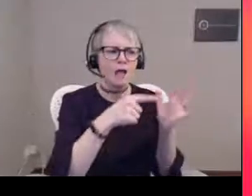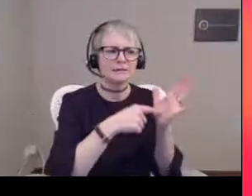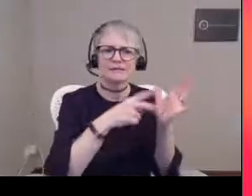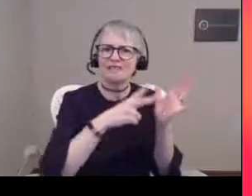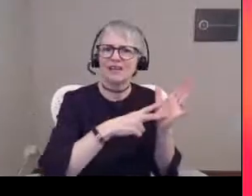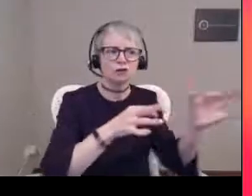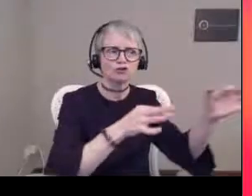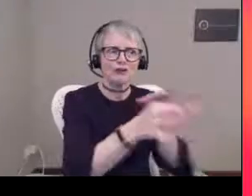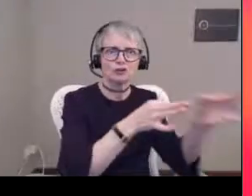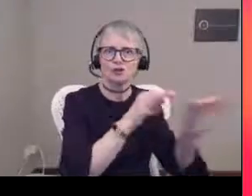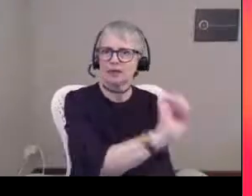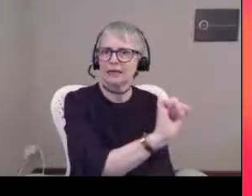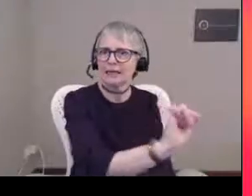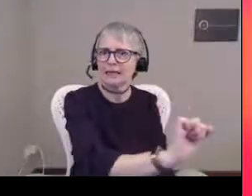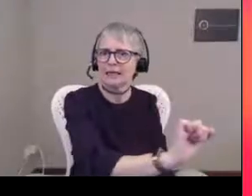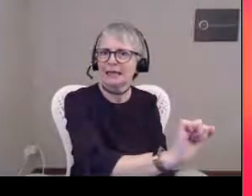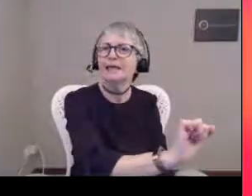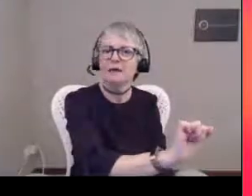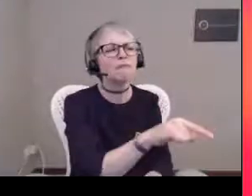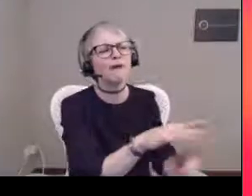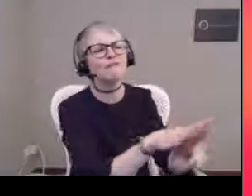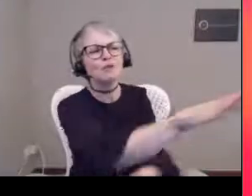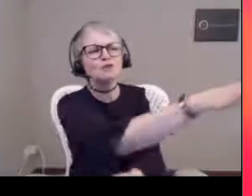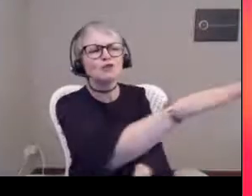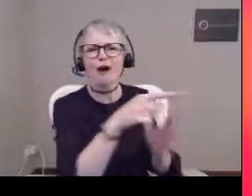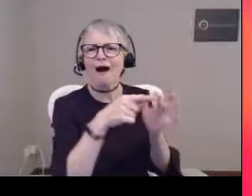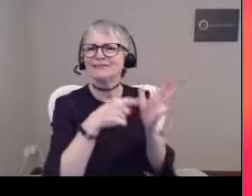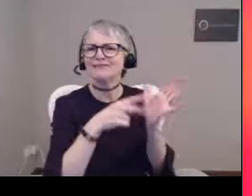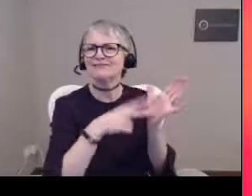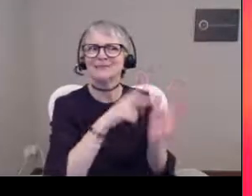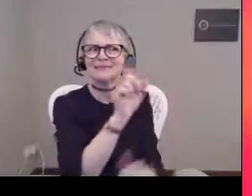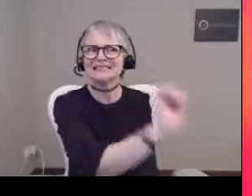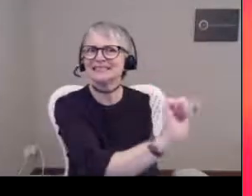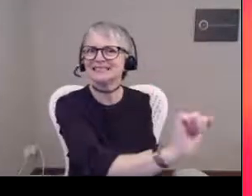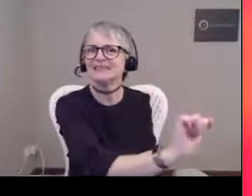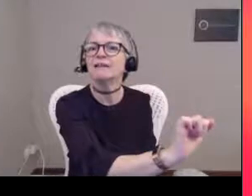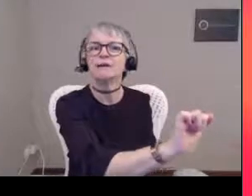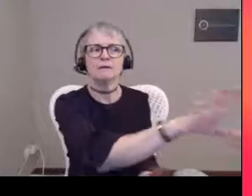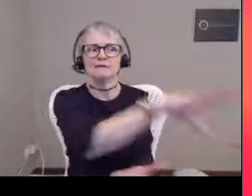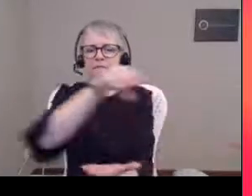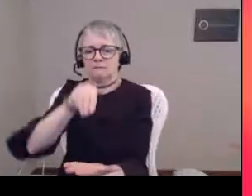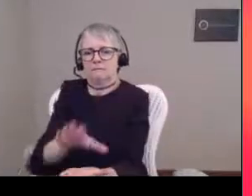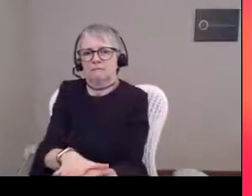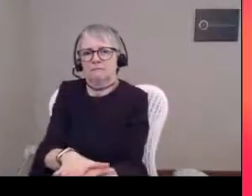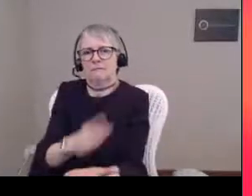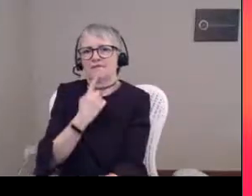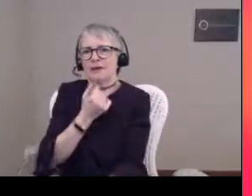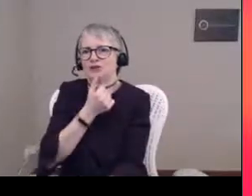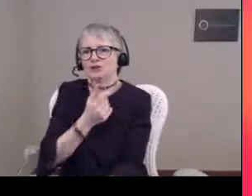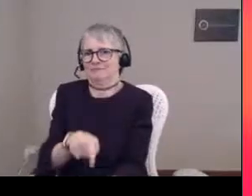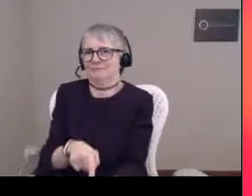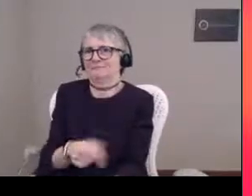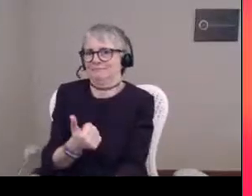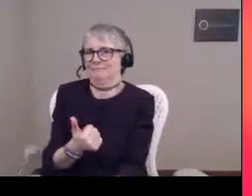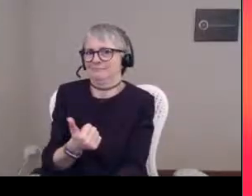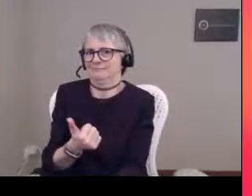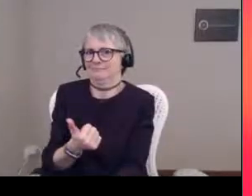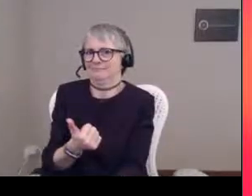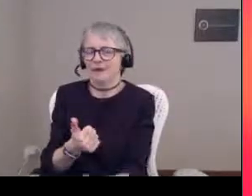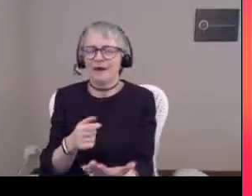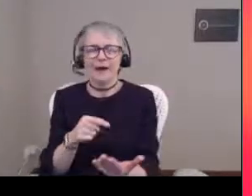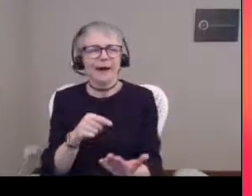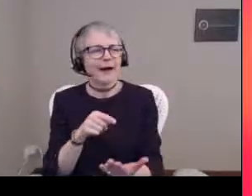and you can infuse that a little bit into your responses. For us as a resourcing team, it gives us a lot to go on, because if